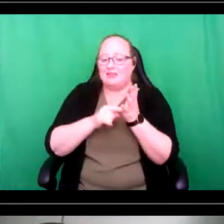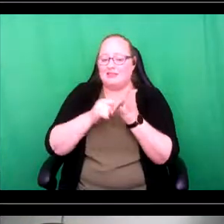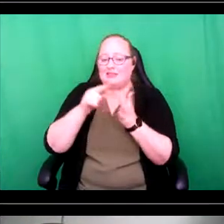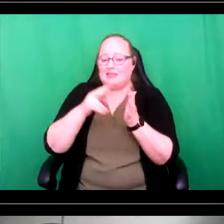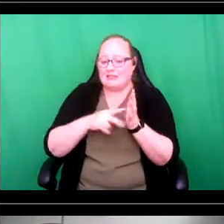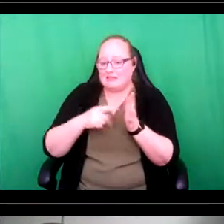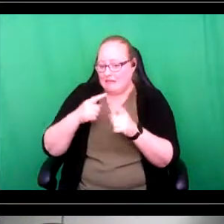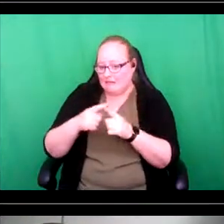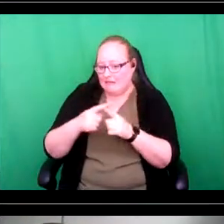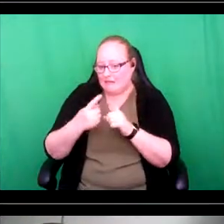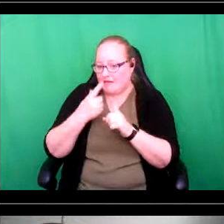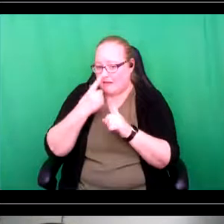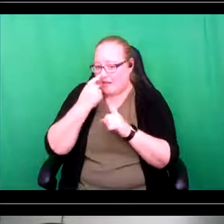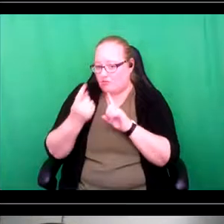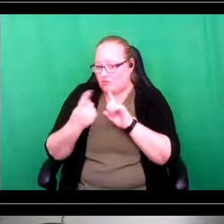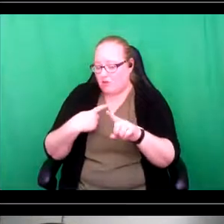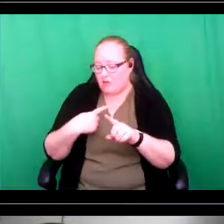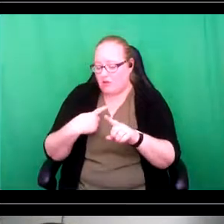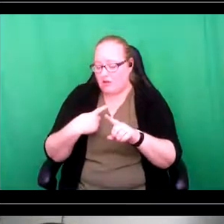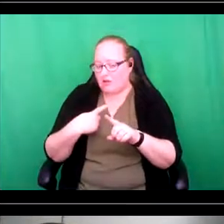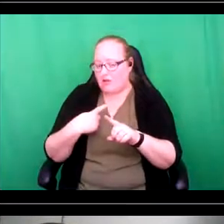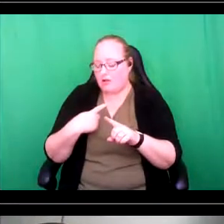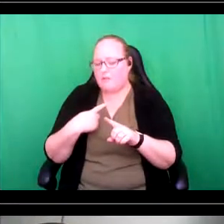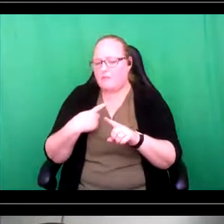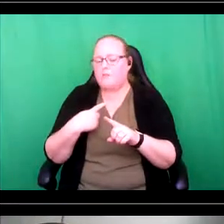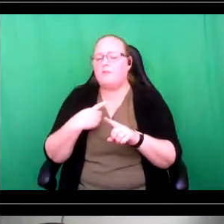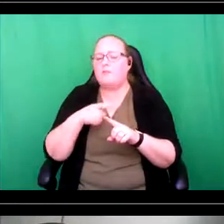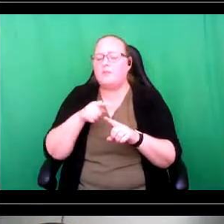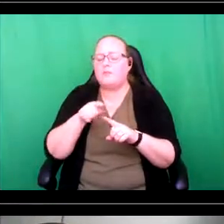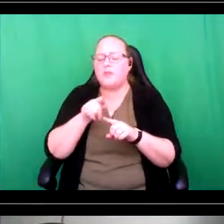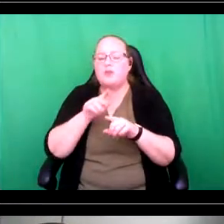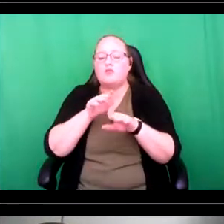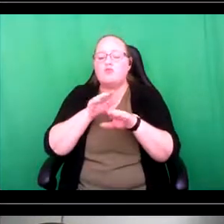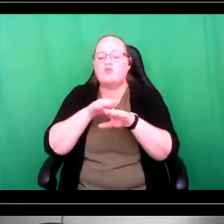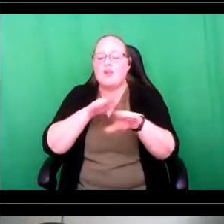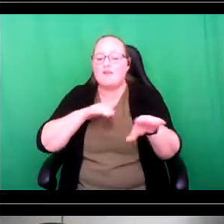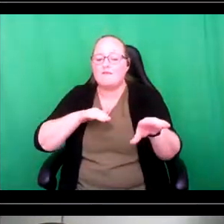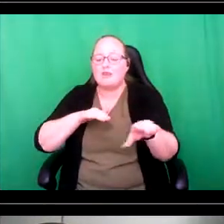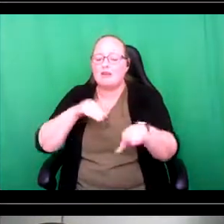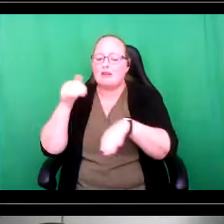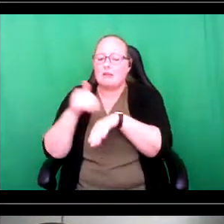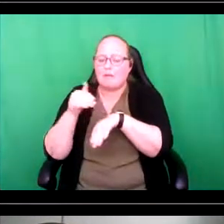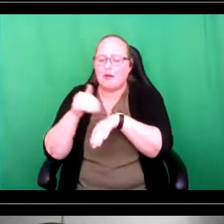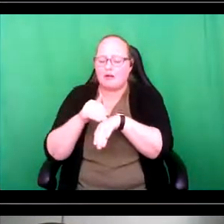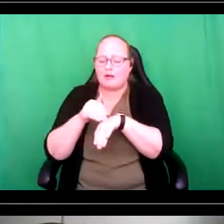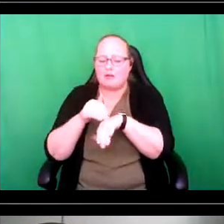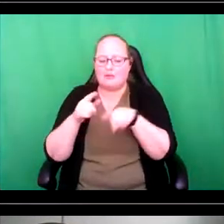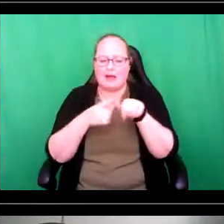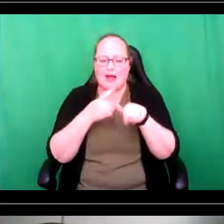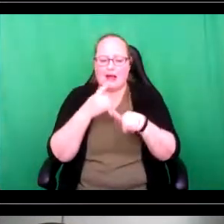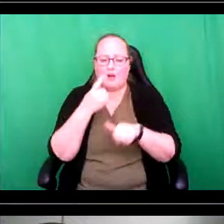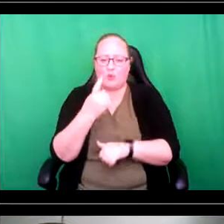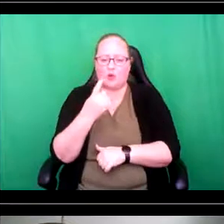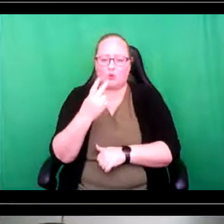take this one, asking us what traffic impacts are there going to be on the A127? That's the A127.